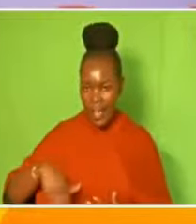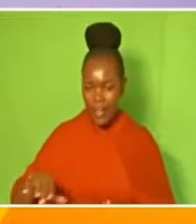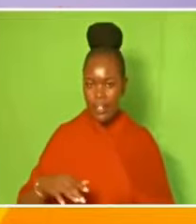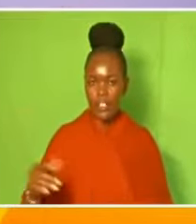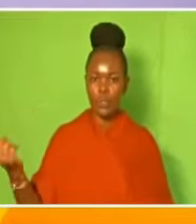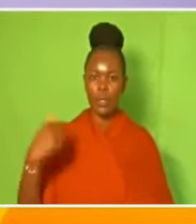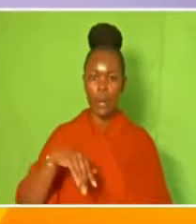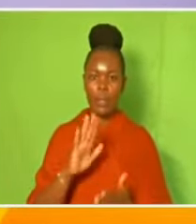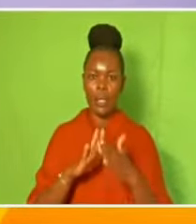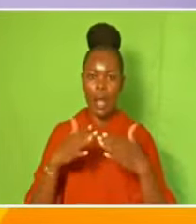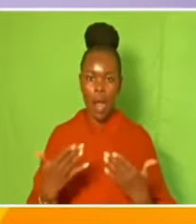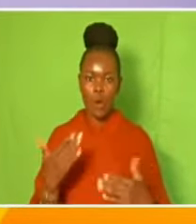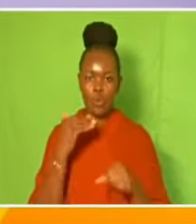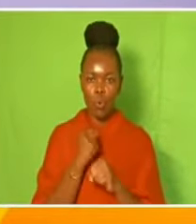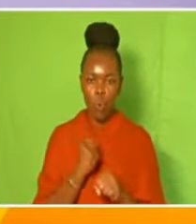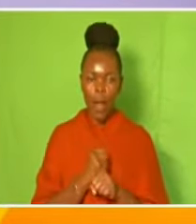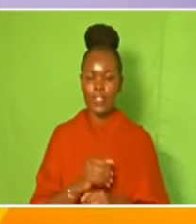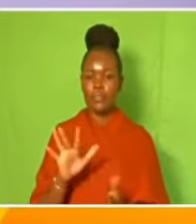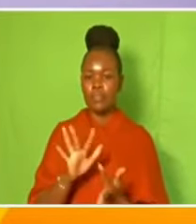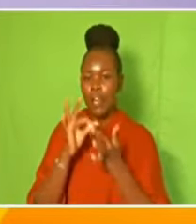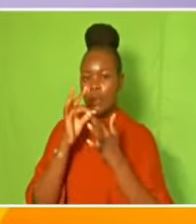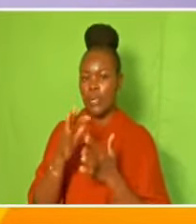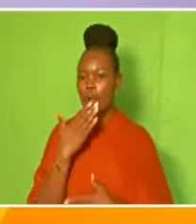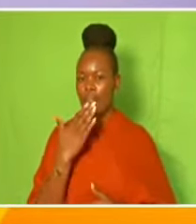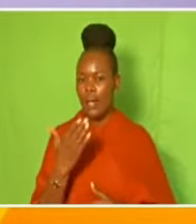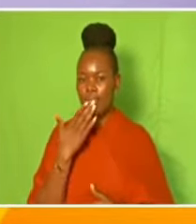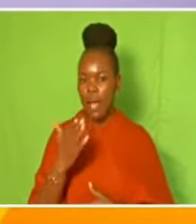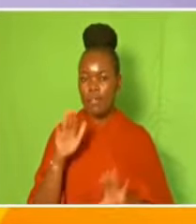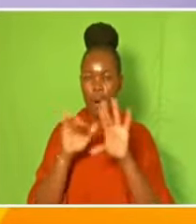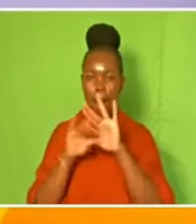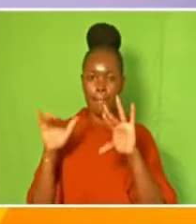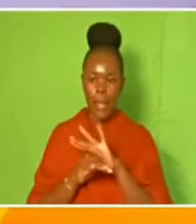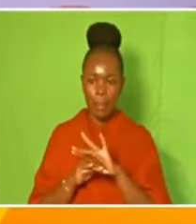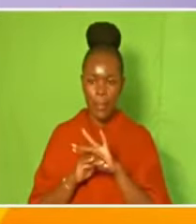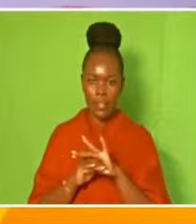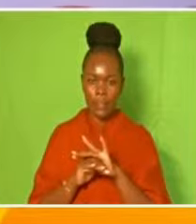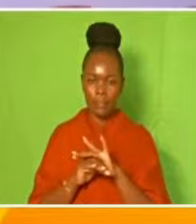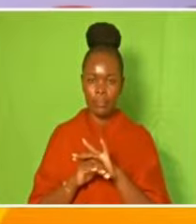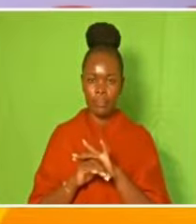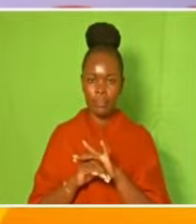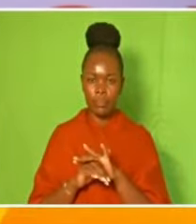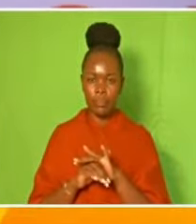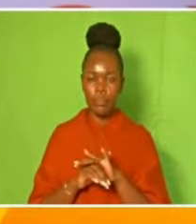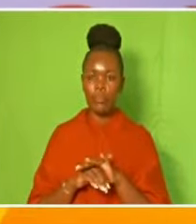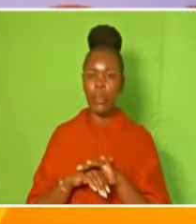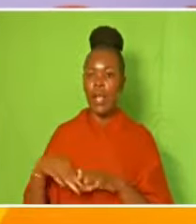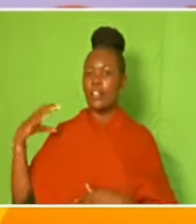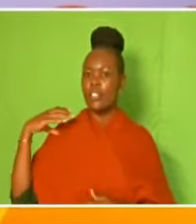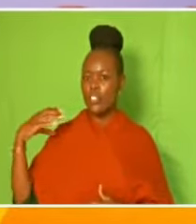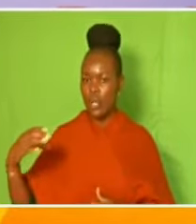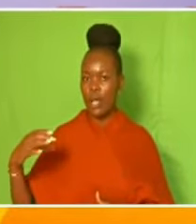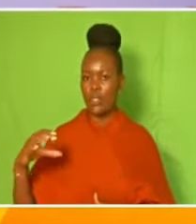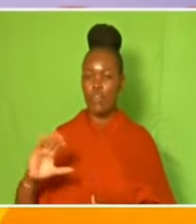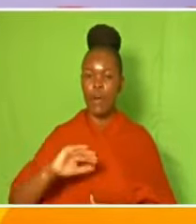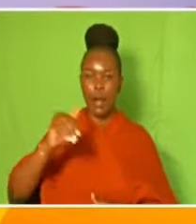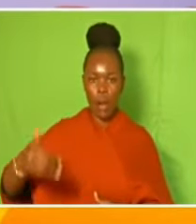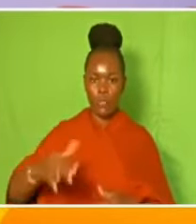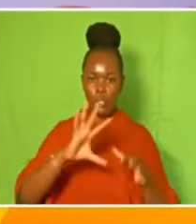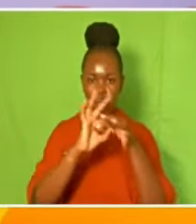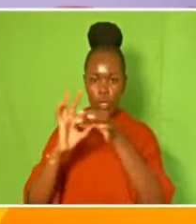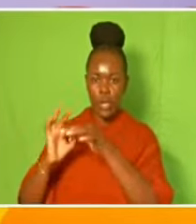have been cooperative. Special thank goes to members, I mean to chairs of County Coordination